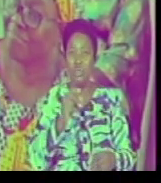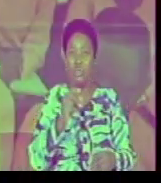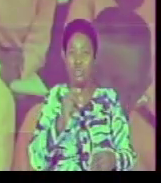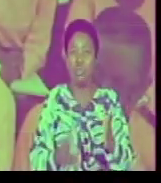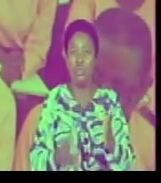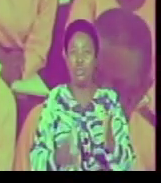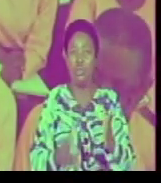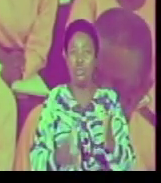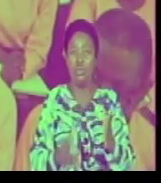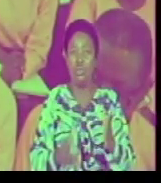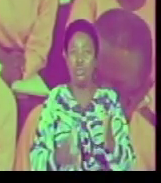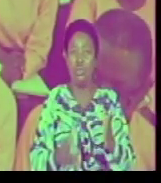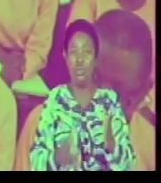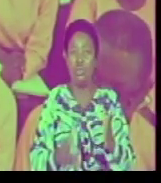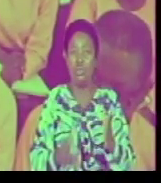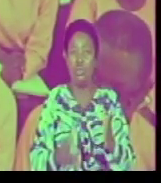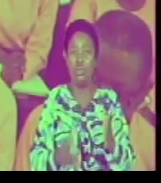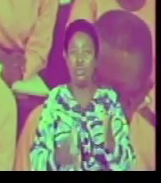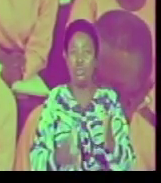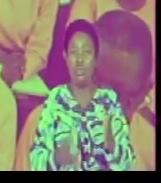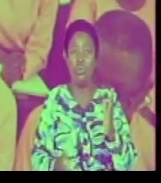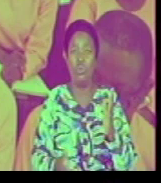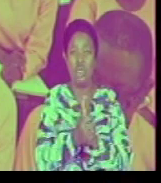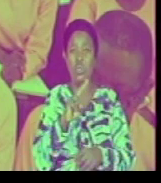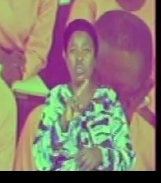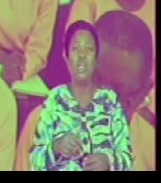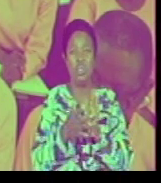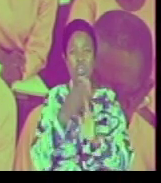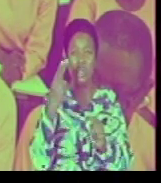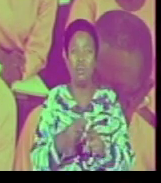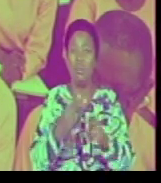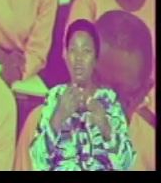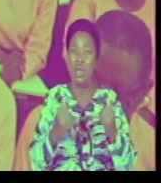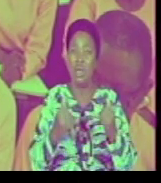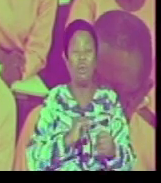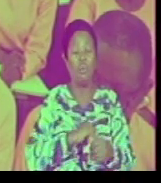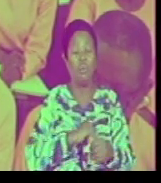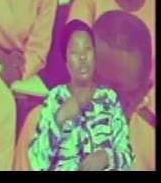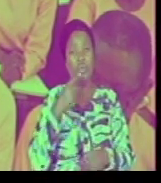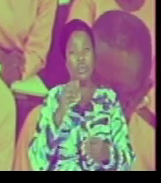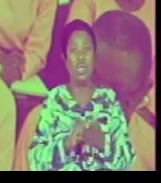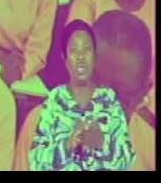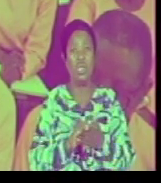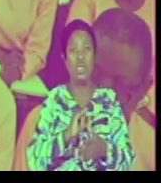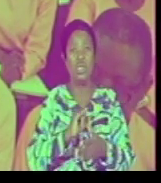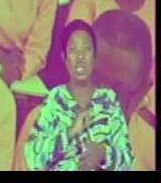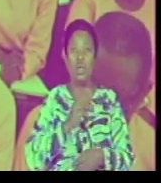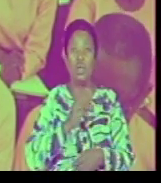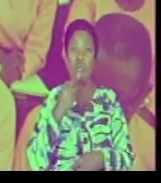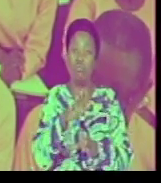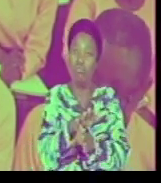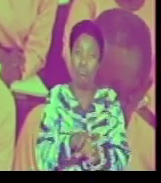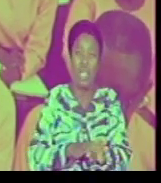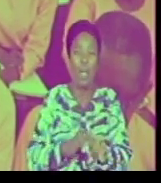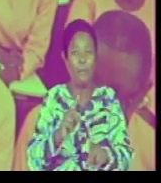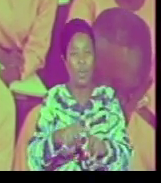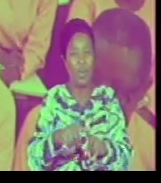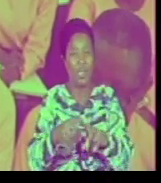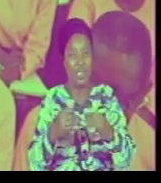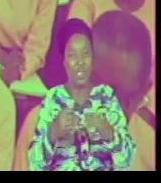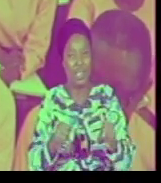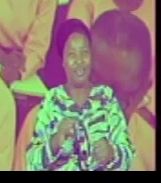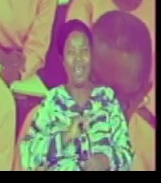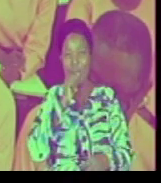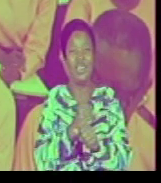Jesus' name. Now, I told you I was slowing down, but now I'm getting new strength. I'm getting